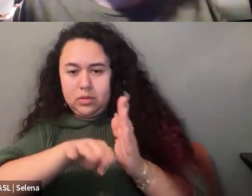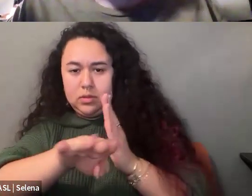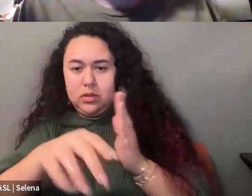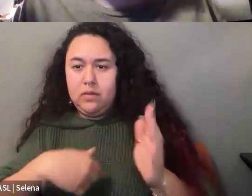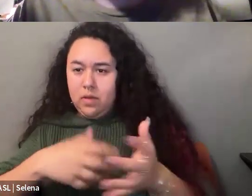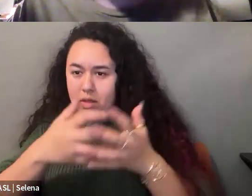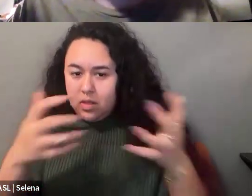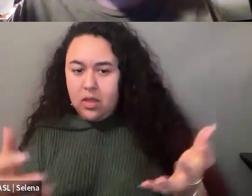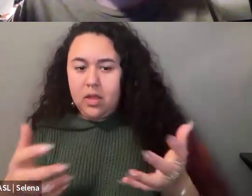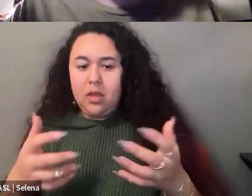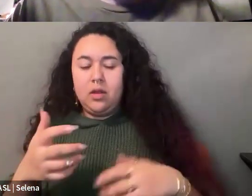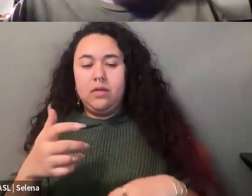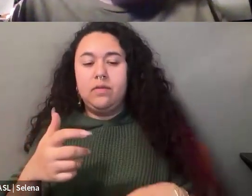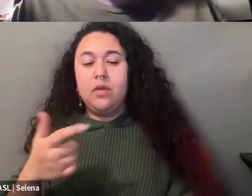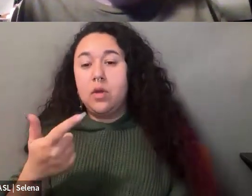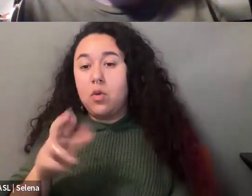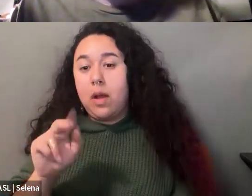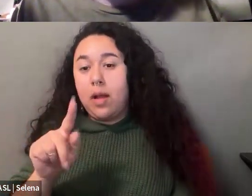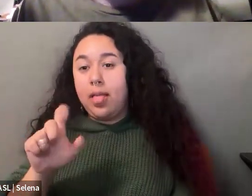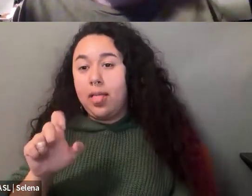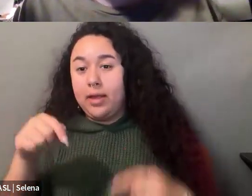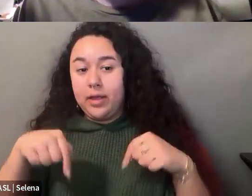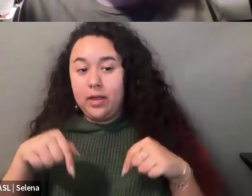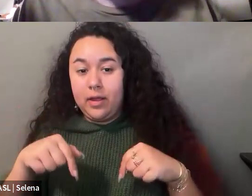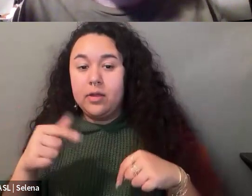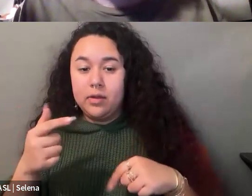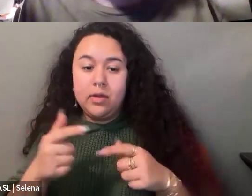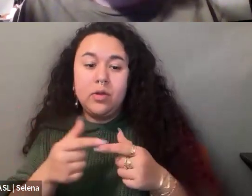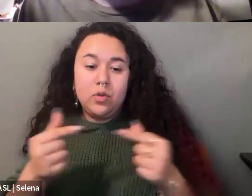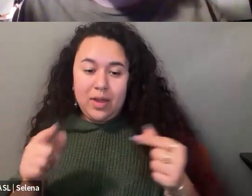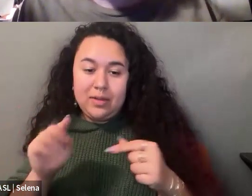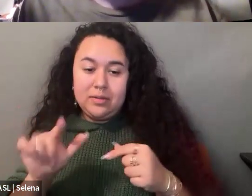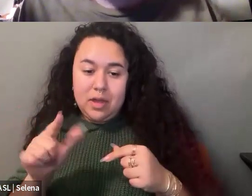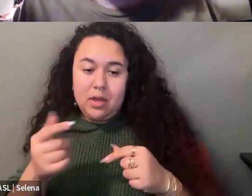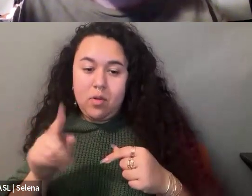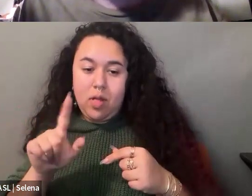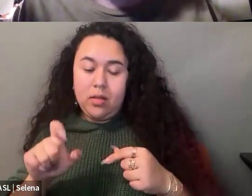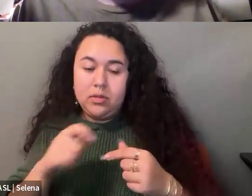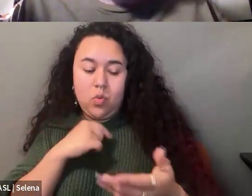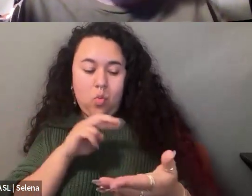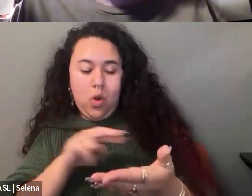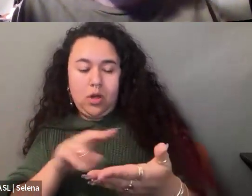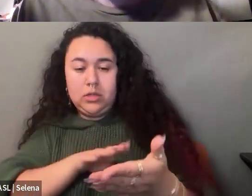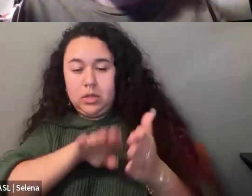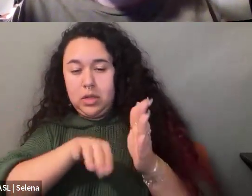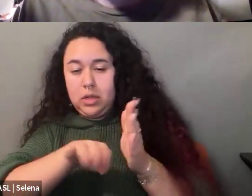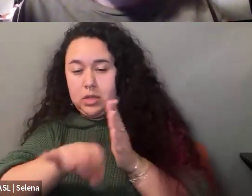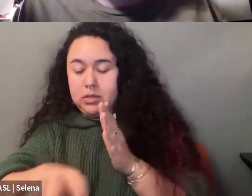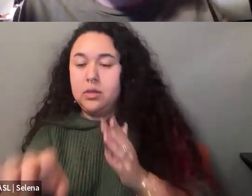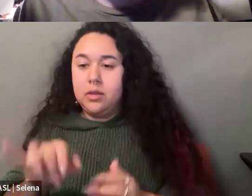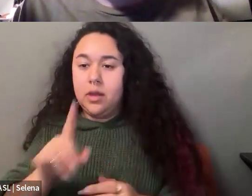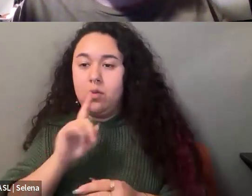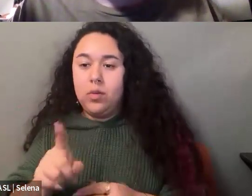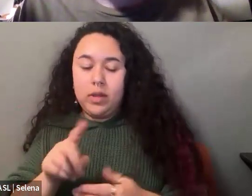tons of great-tailed grackles here. But there's something about watching the spectrogram that